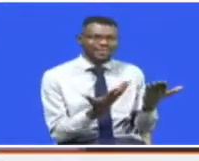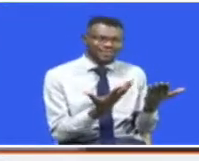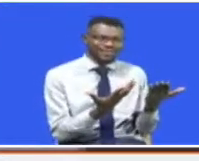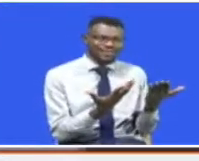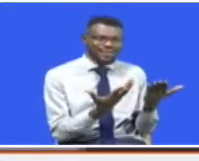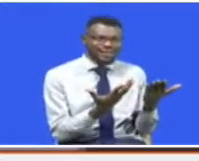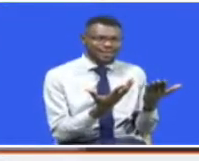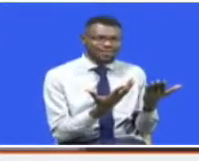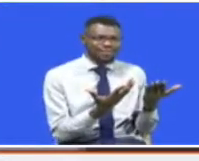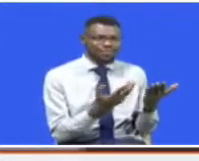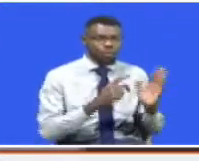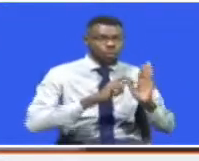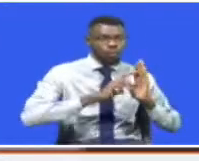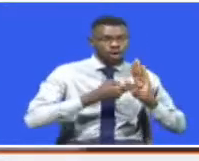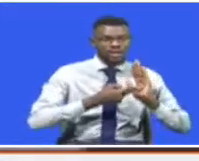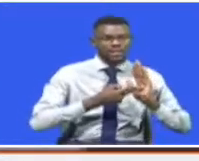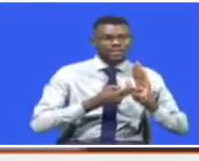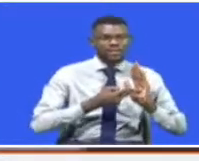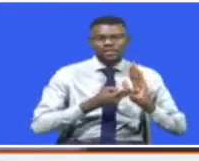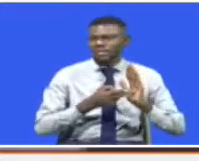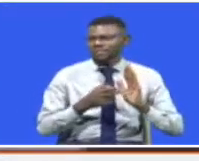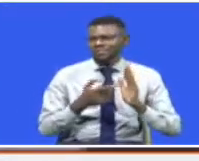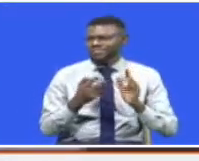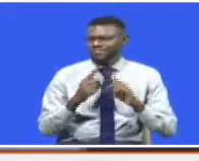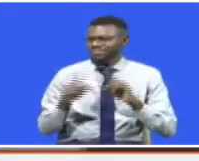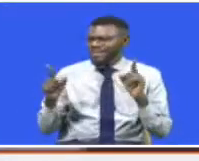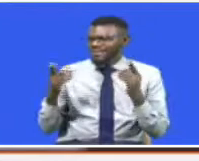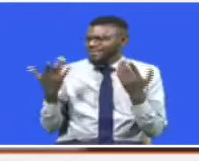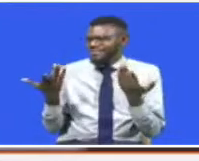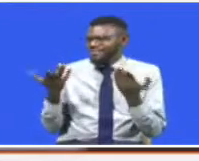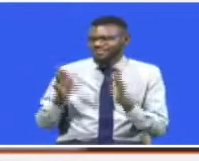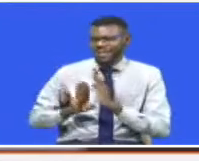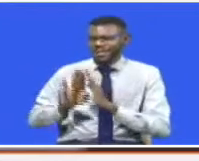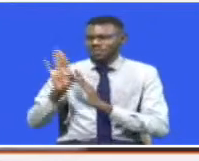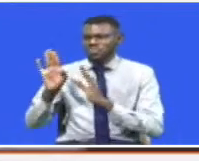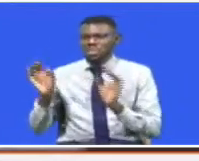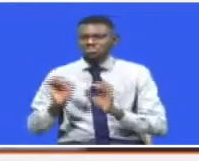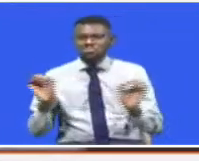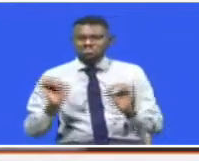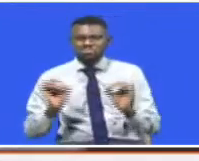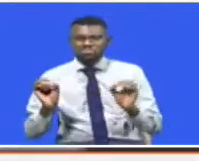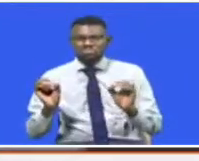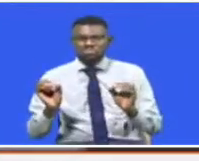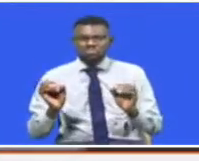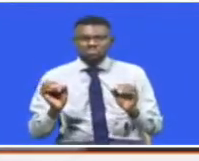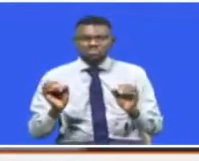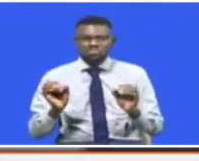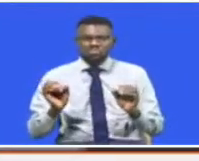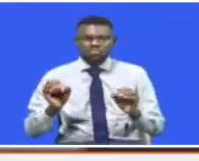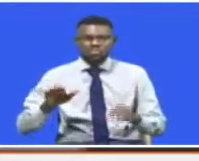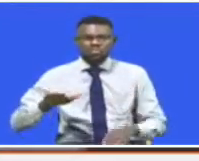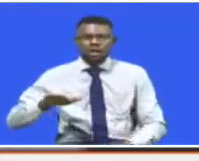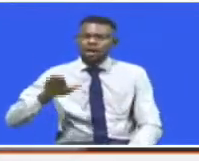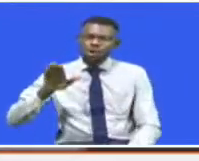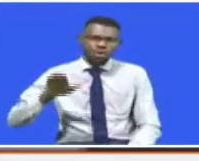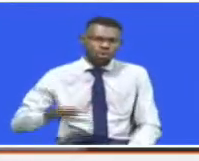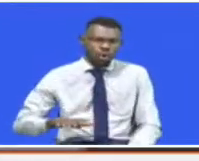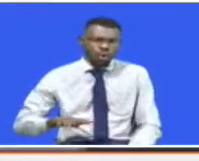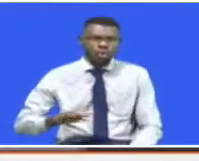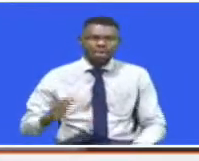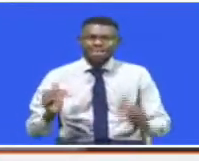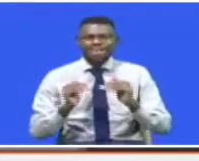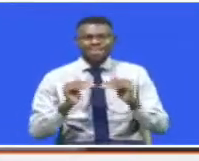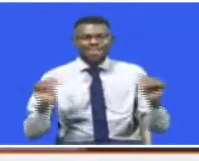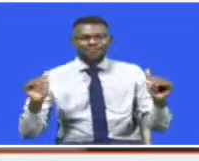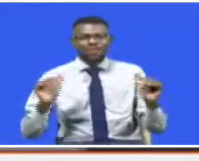out the development. And that's how we end up with a very low level of development.